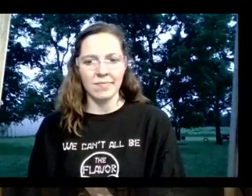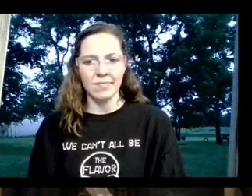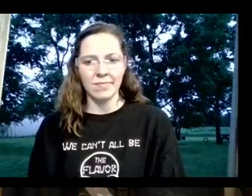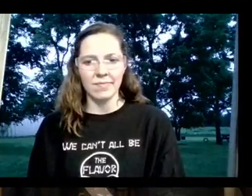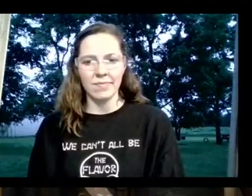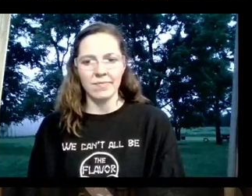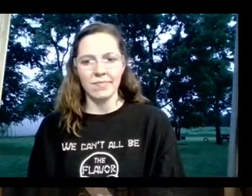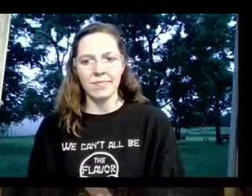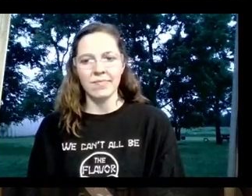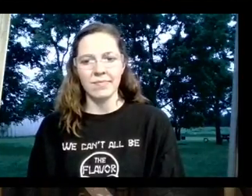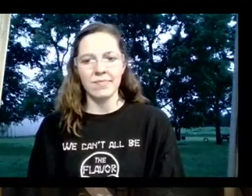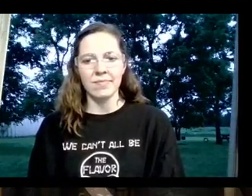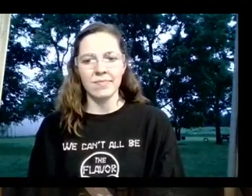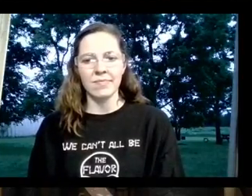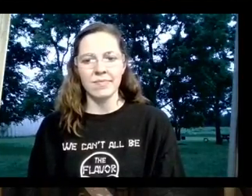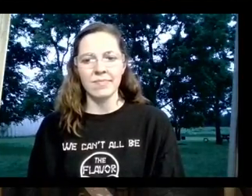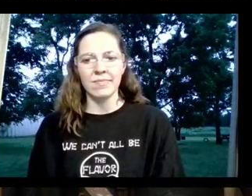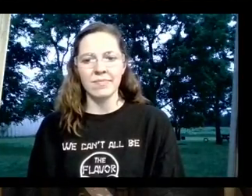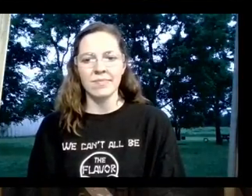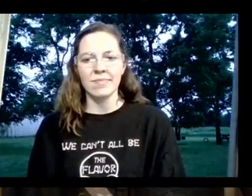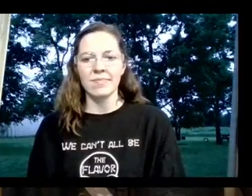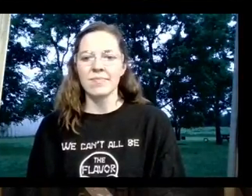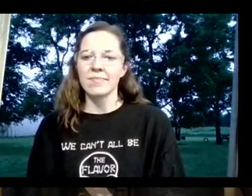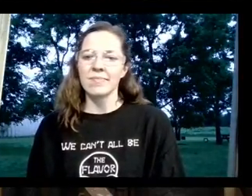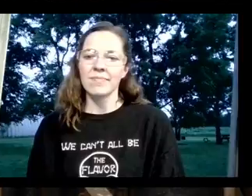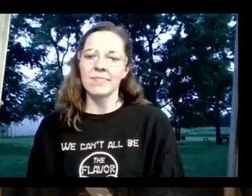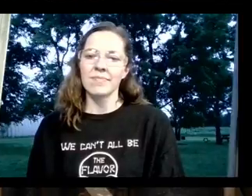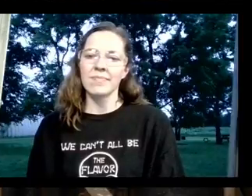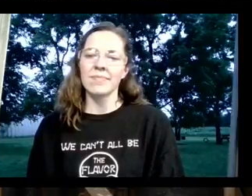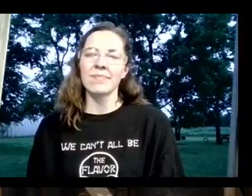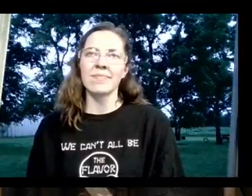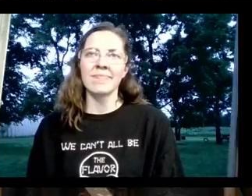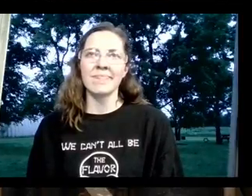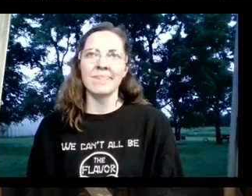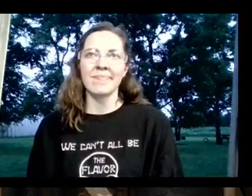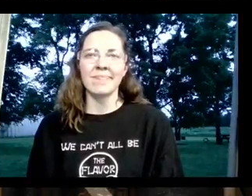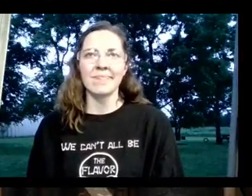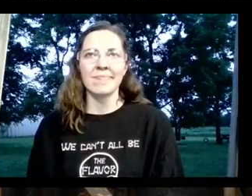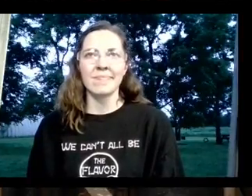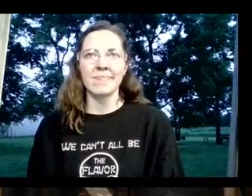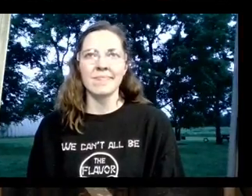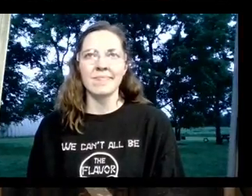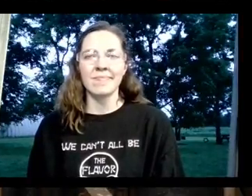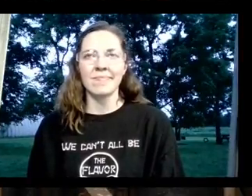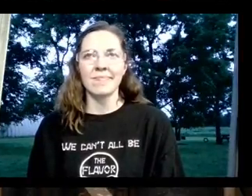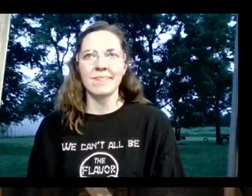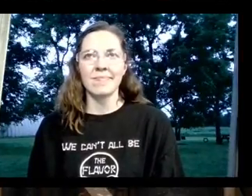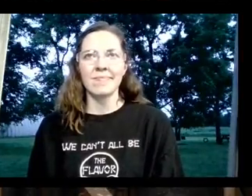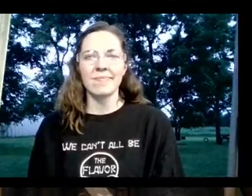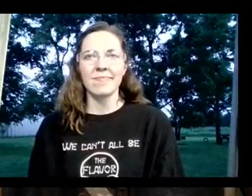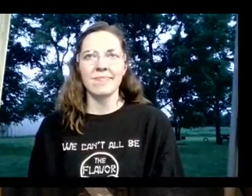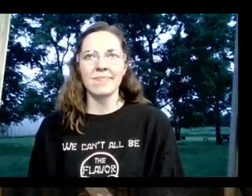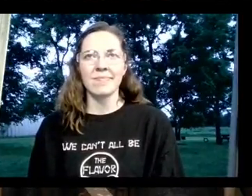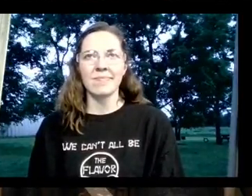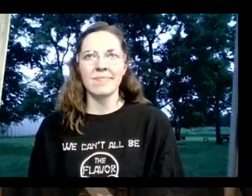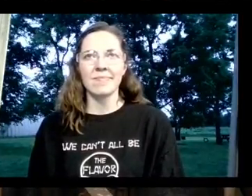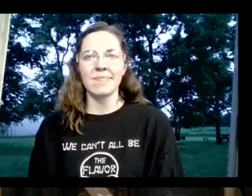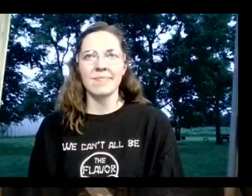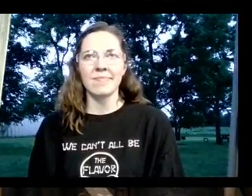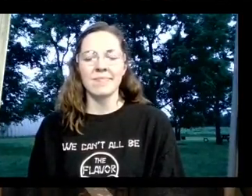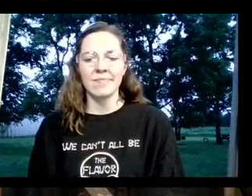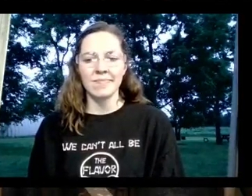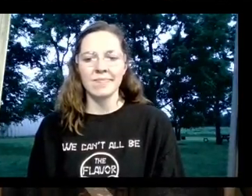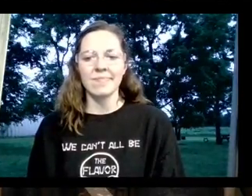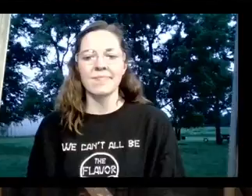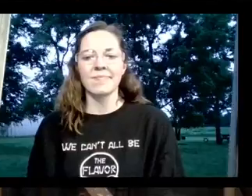with it hot. So if you're at a point where you've got to take and, you know, you've got to work with it, but maybe you don't have tongs or something